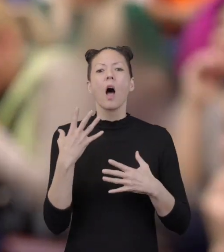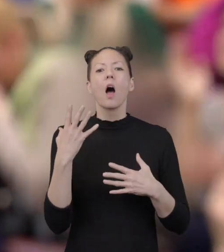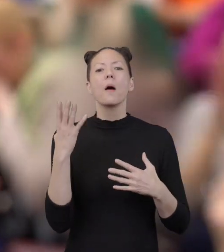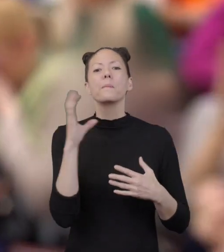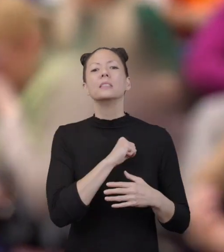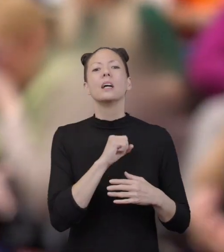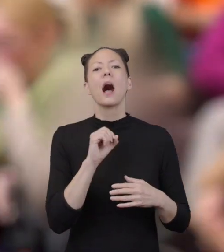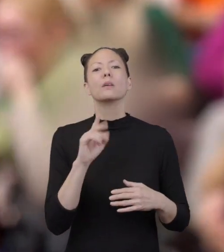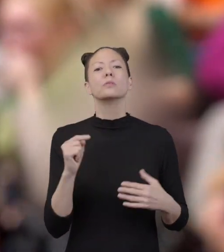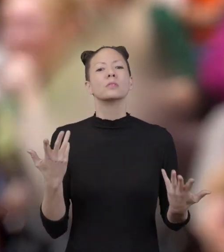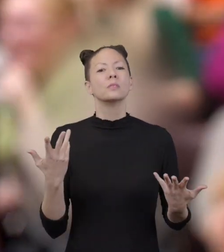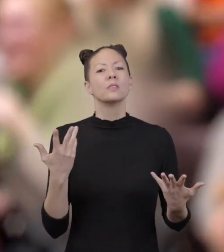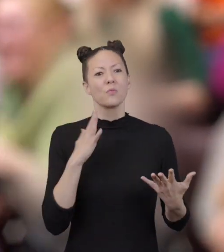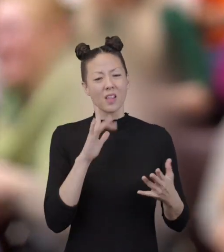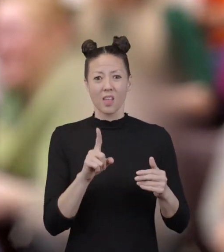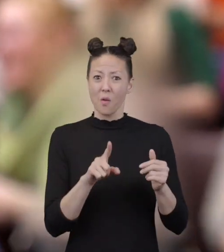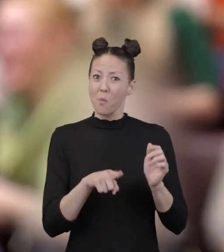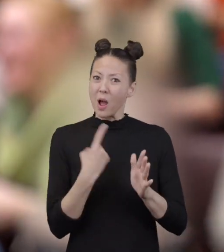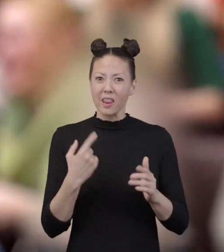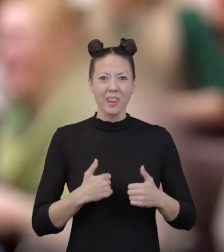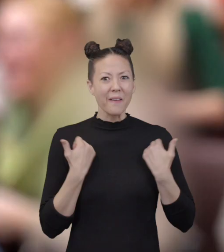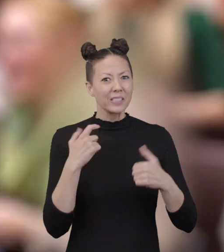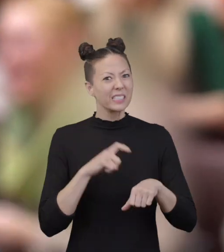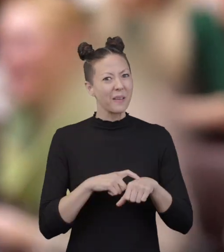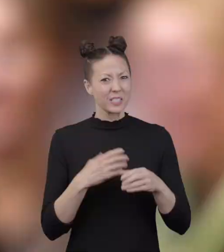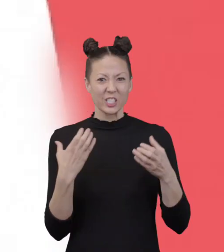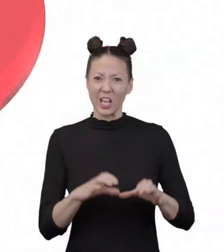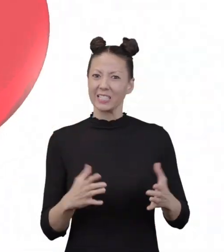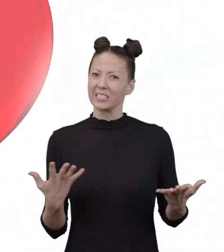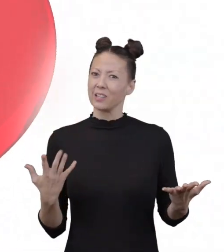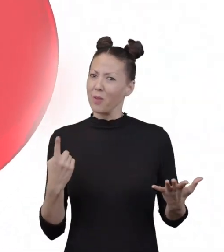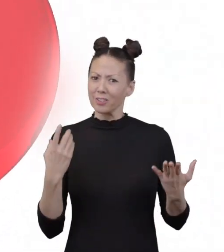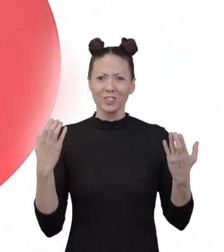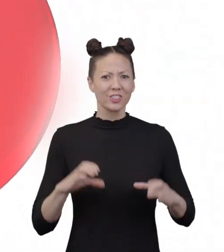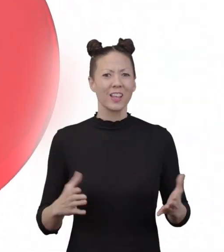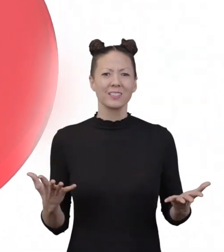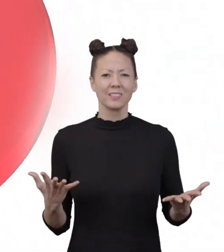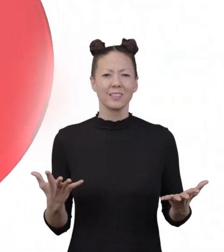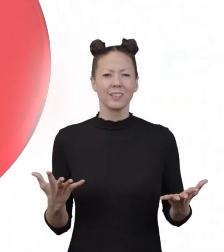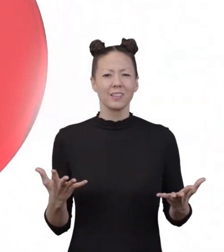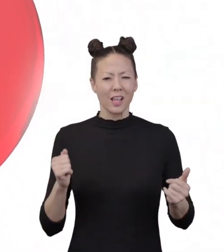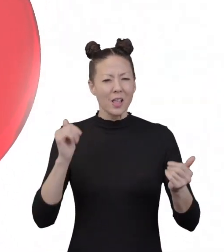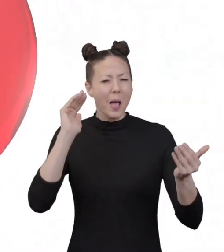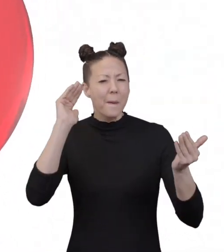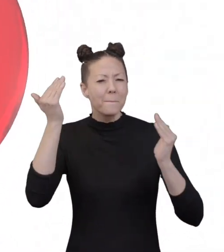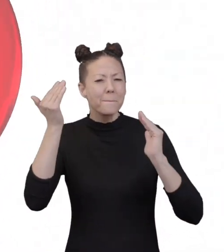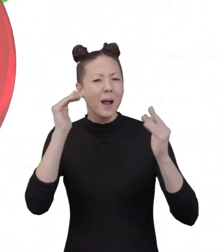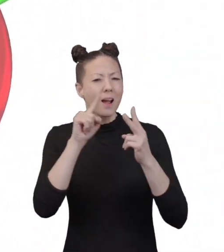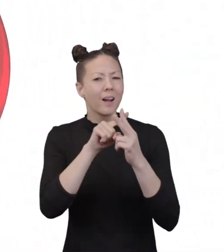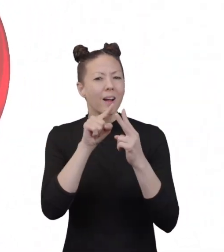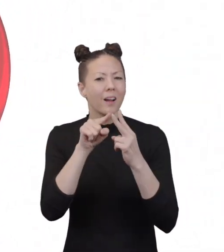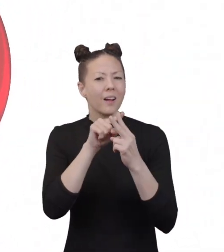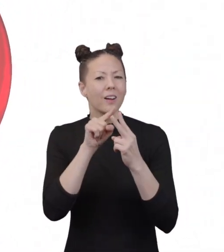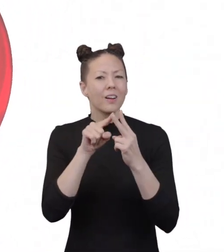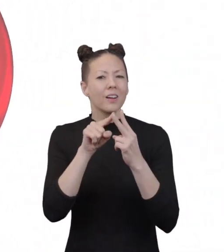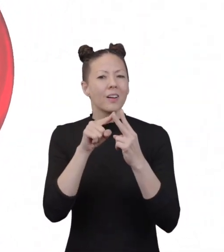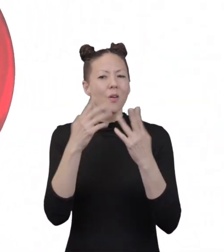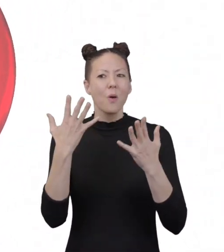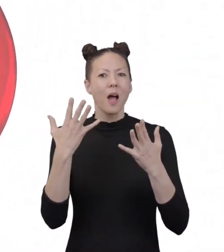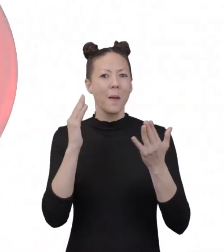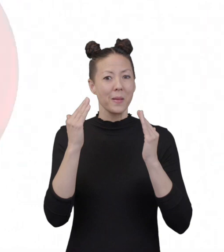this once-in-a-lifetime chance. Okay, are you ready to compare and contrast these two